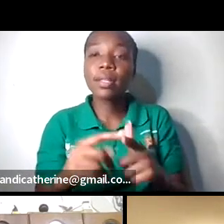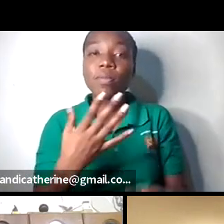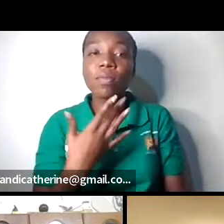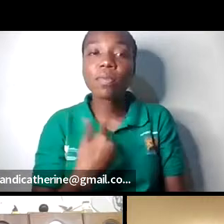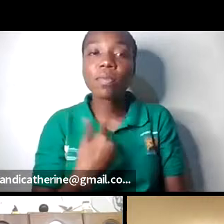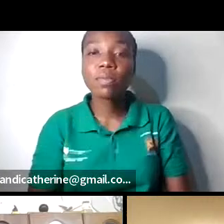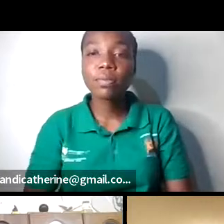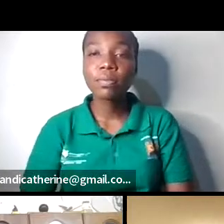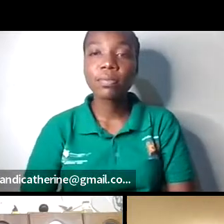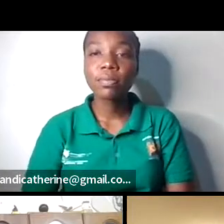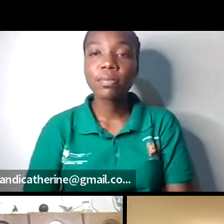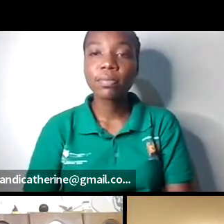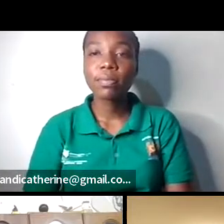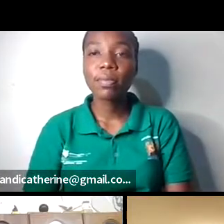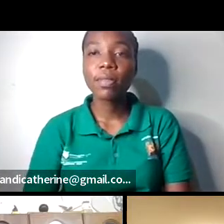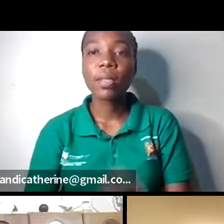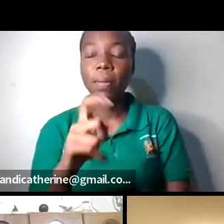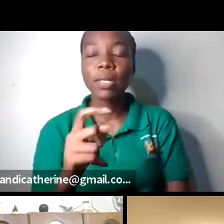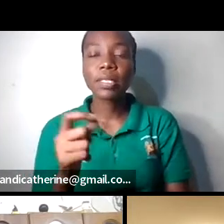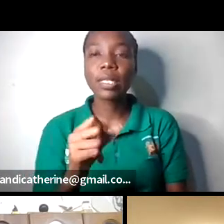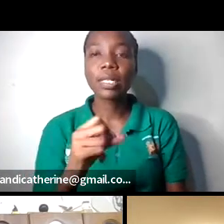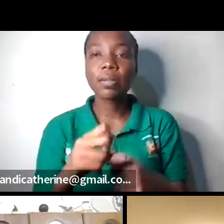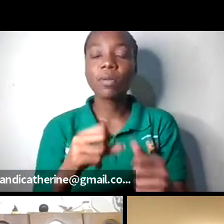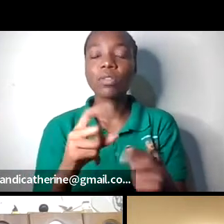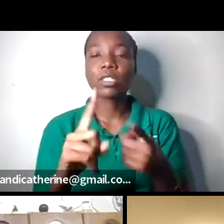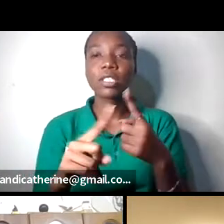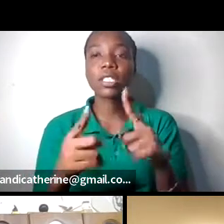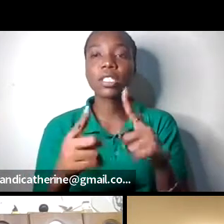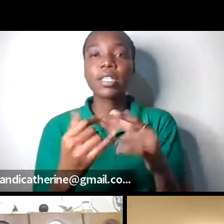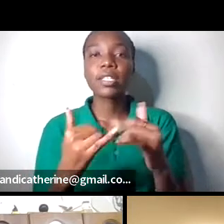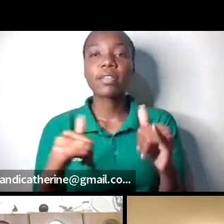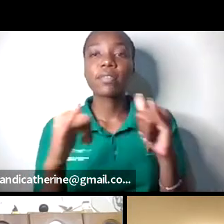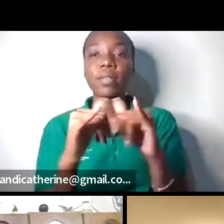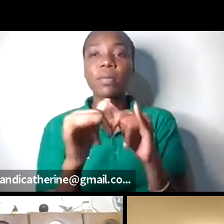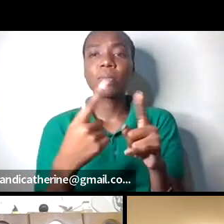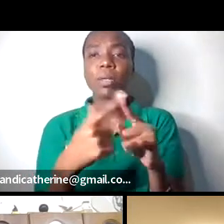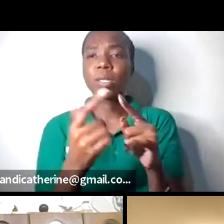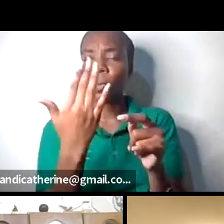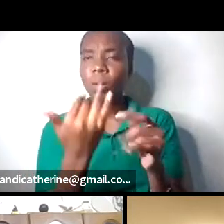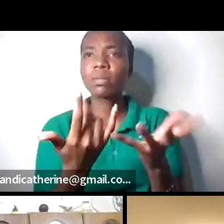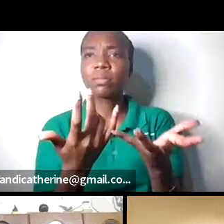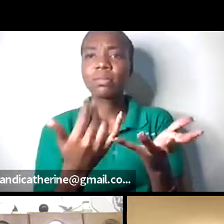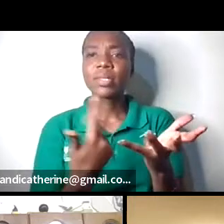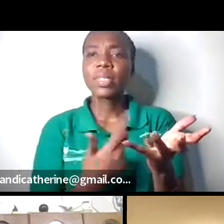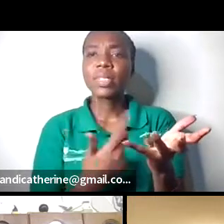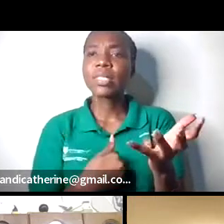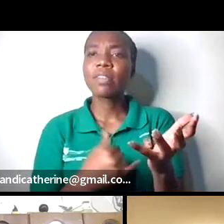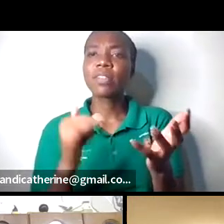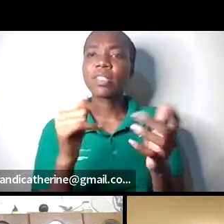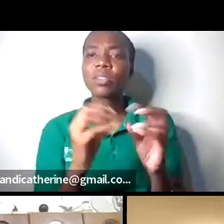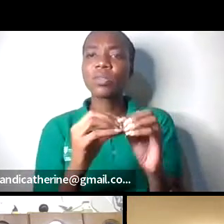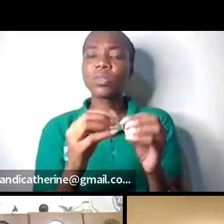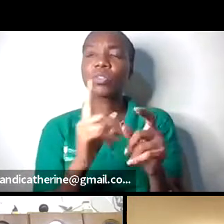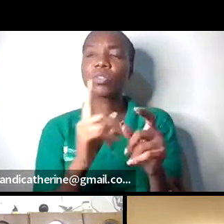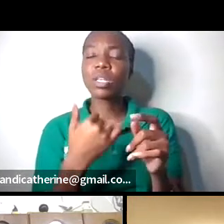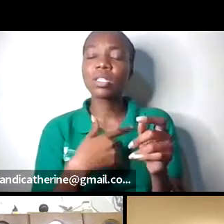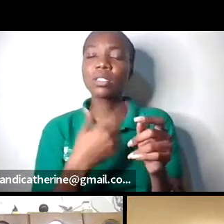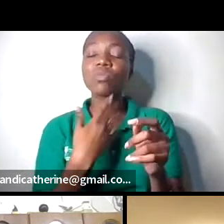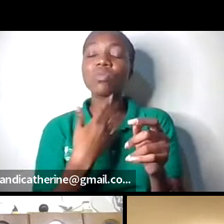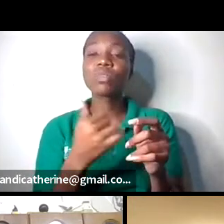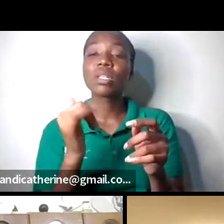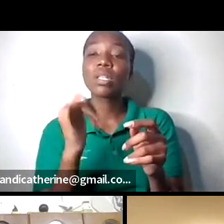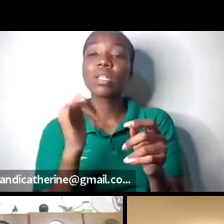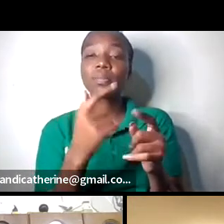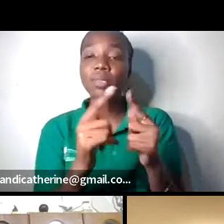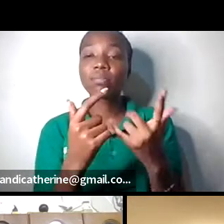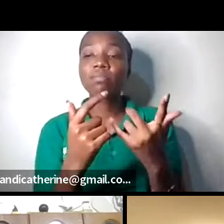them. But because there's no representation for SMEs, yeah, really SMEs and women SMEs as